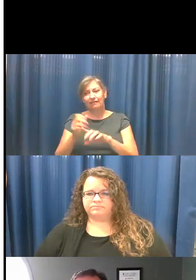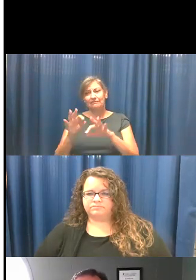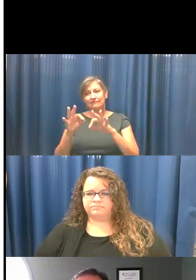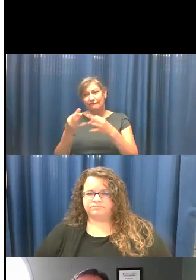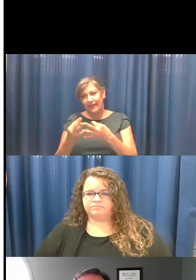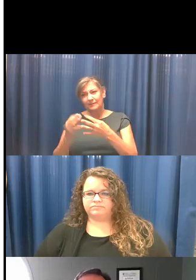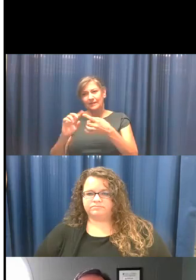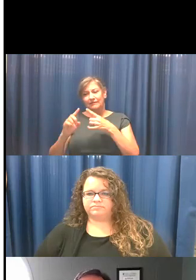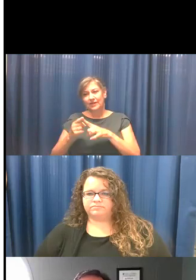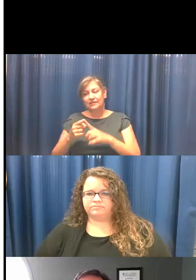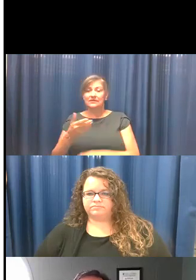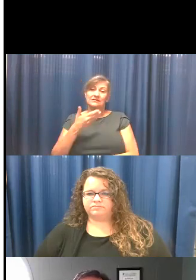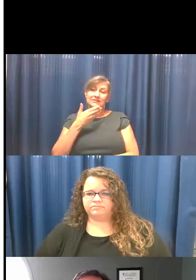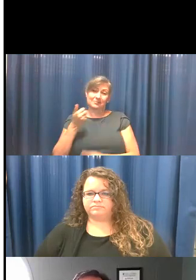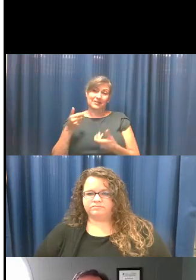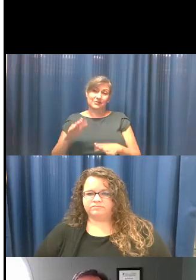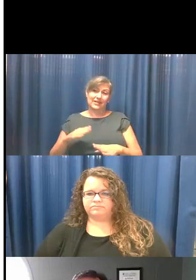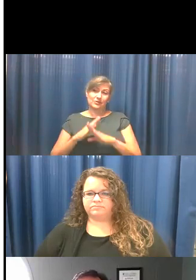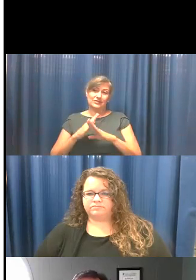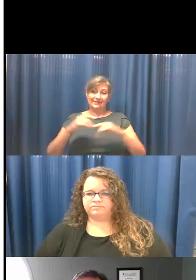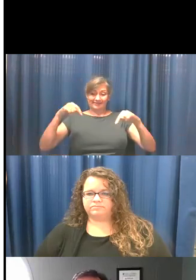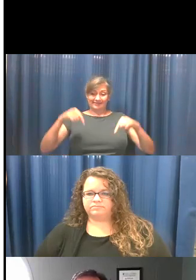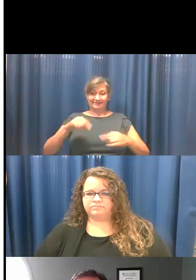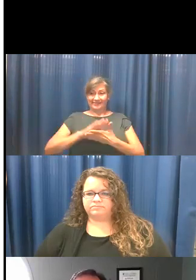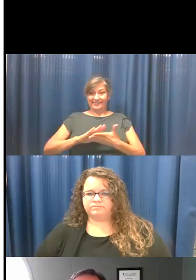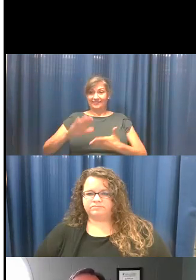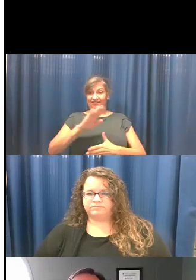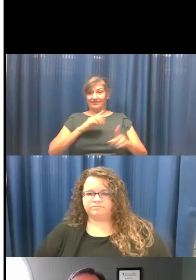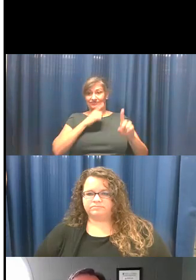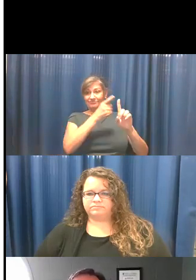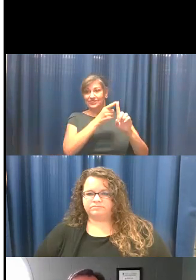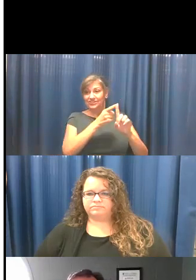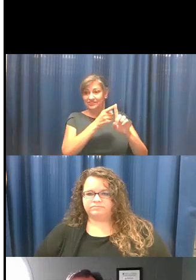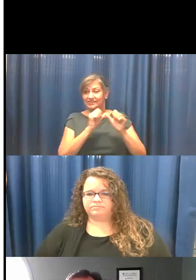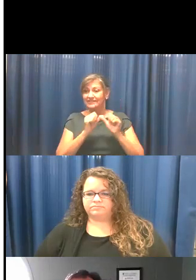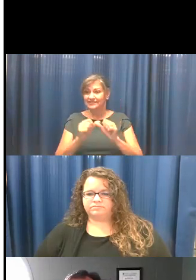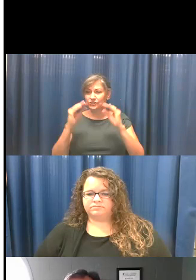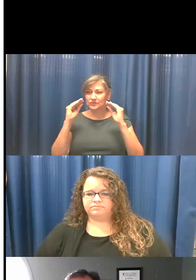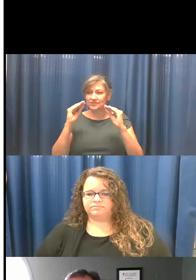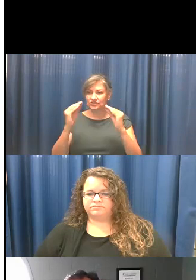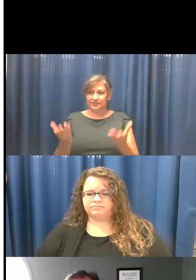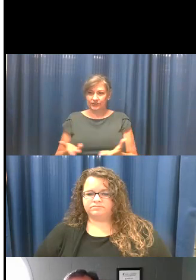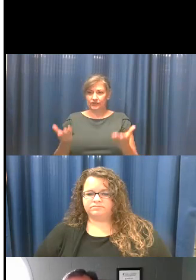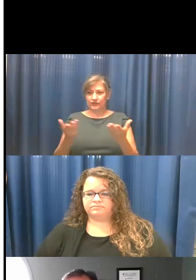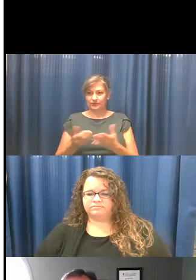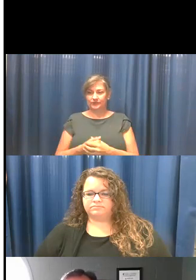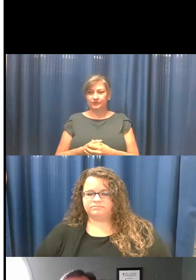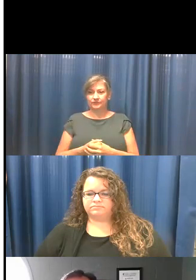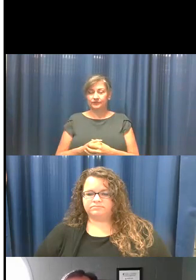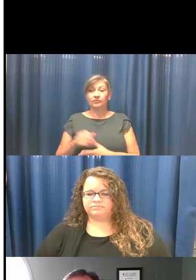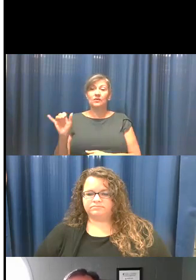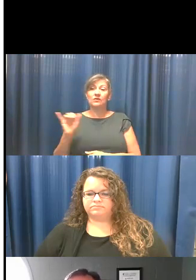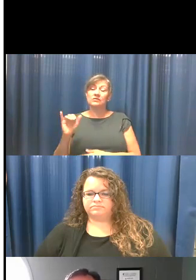It's also the best way we can protect our on-campus mission and keep teaching on campus. We're also